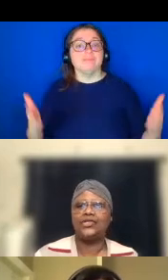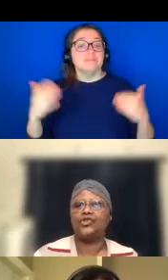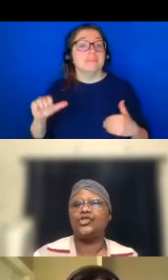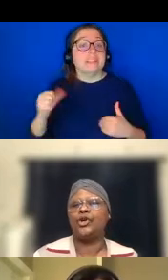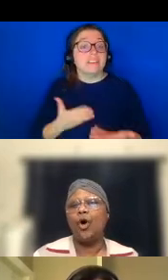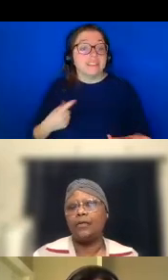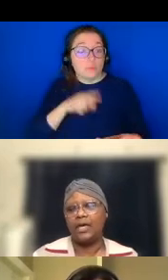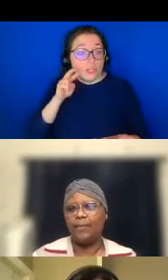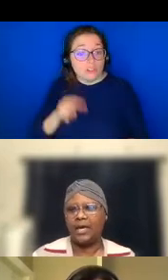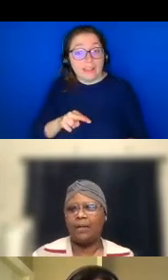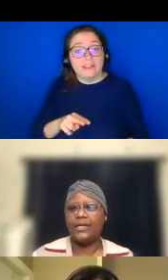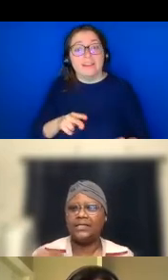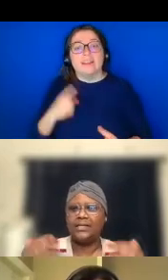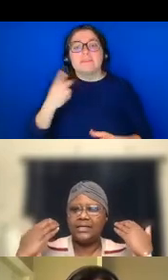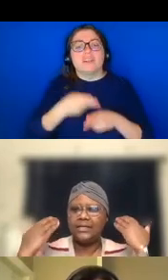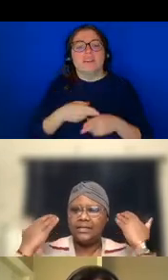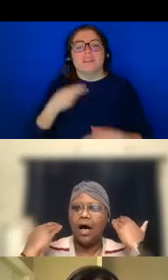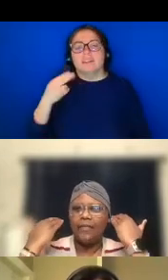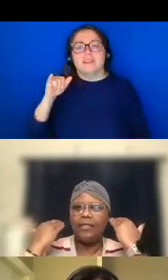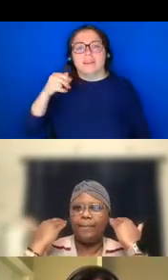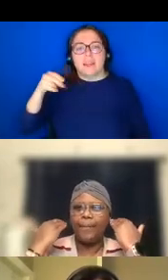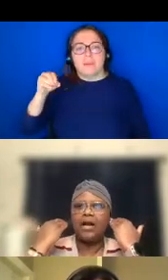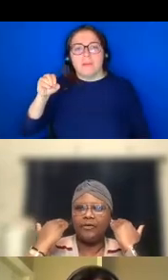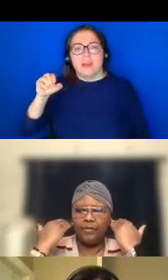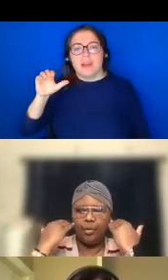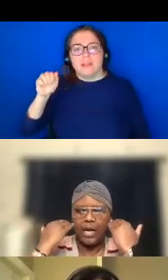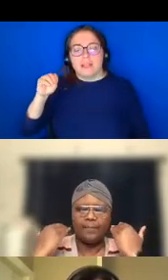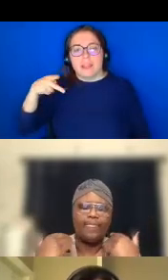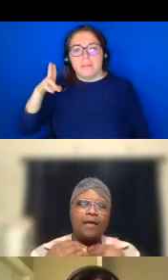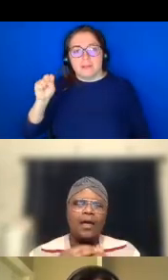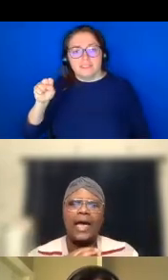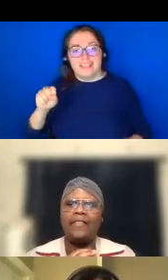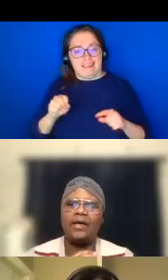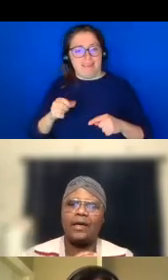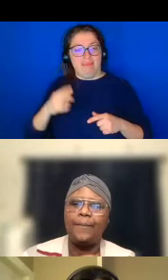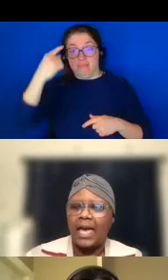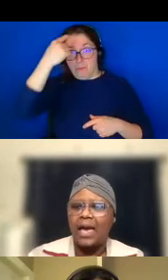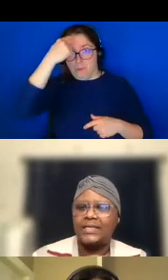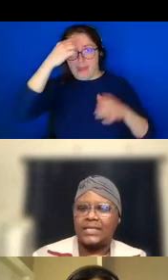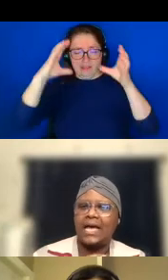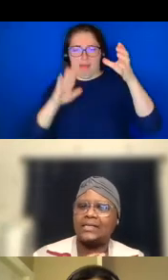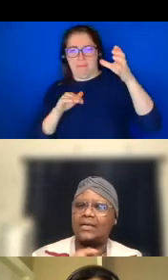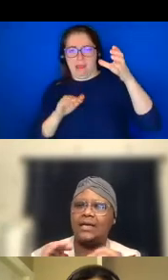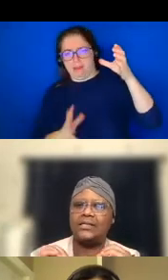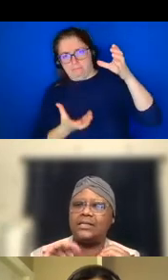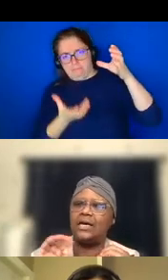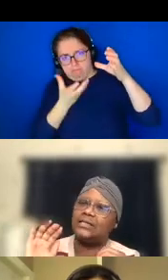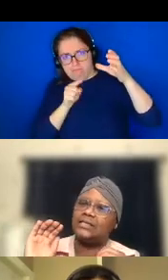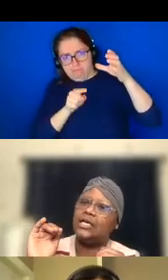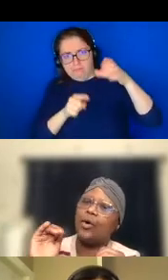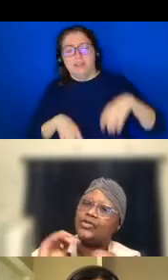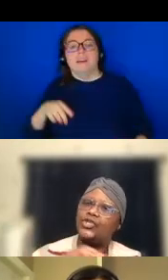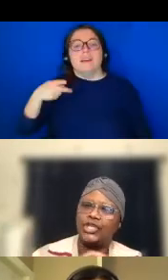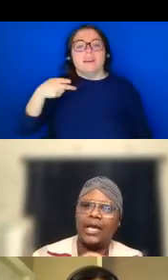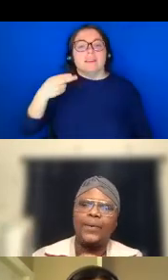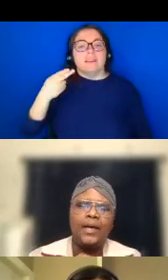a structure called the hippocampus that sits on the bottom of the brain. And the hippocampus has this